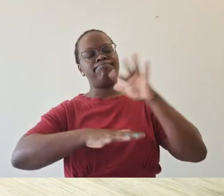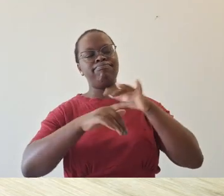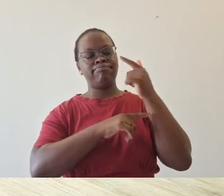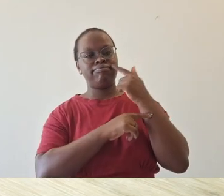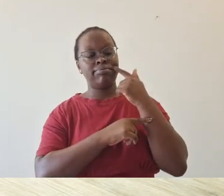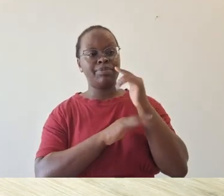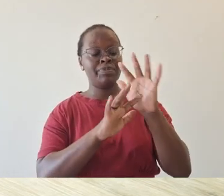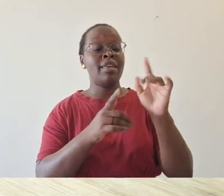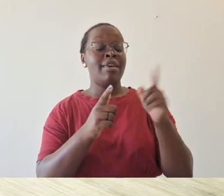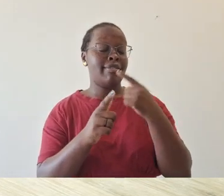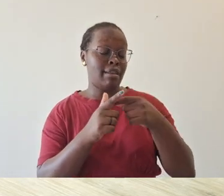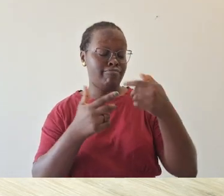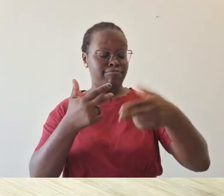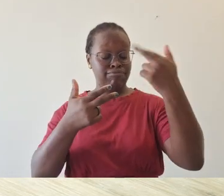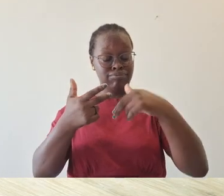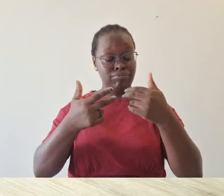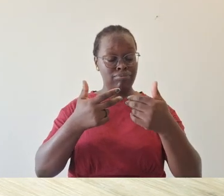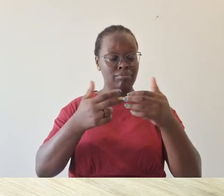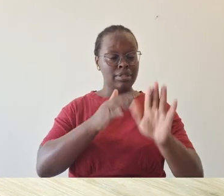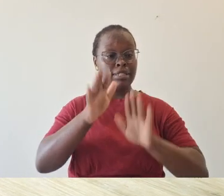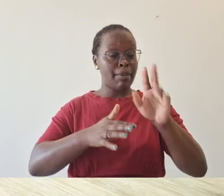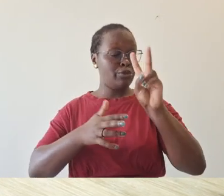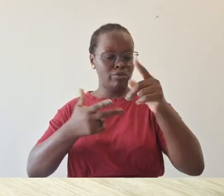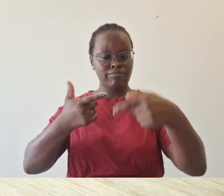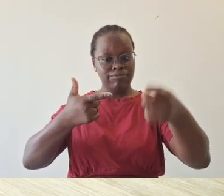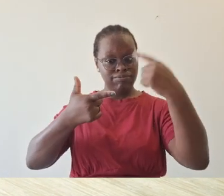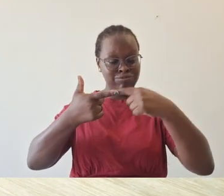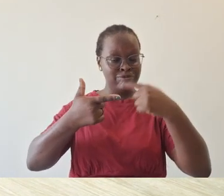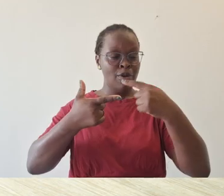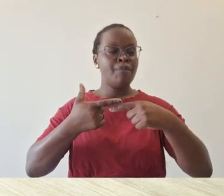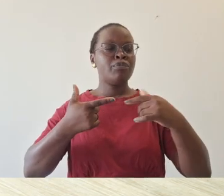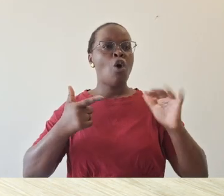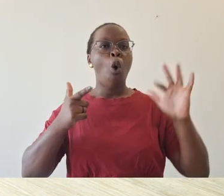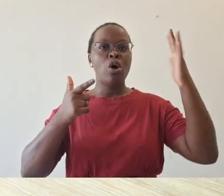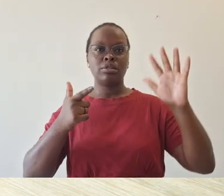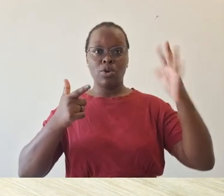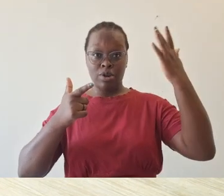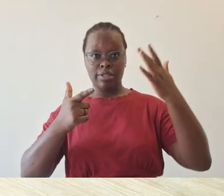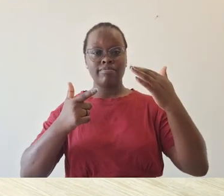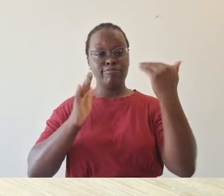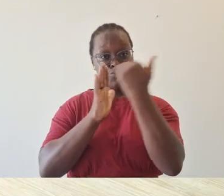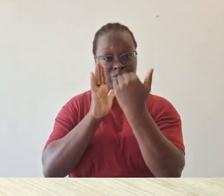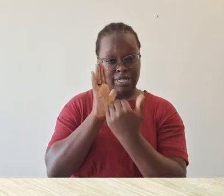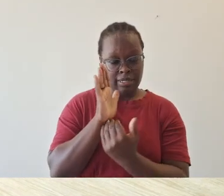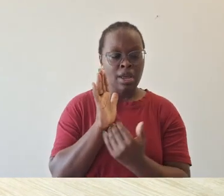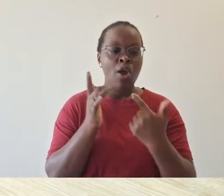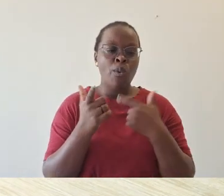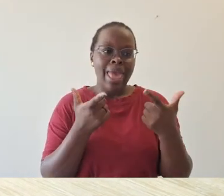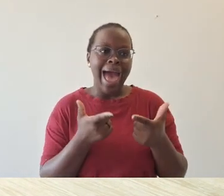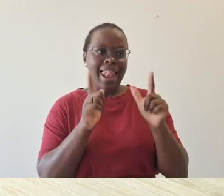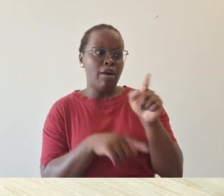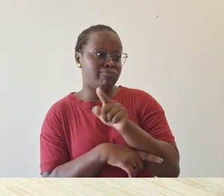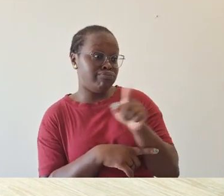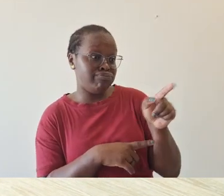work with the holiday routine, and it was to be used as a proxy for disruption because then the children are at home and we allowed